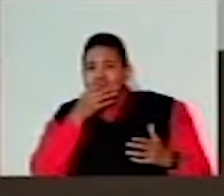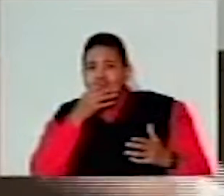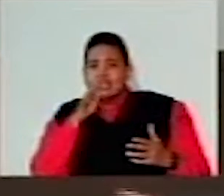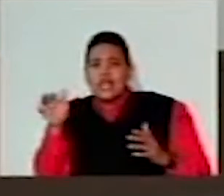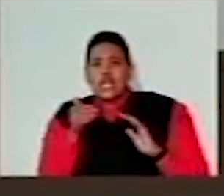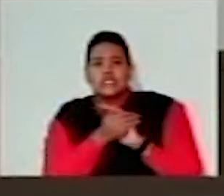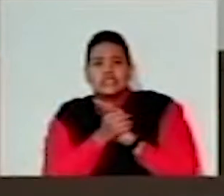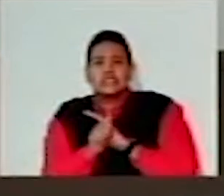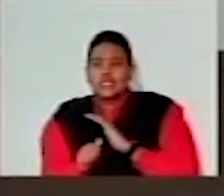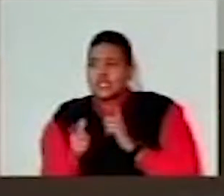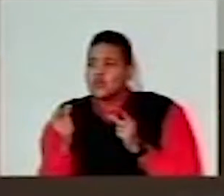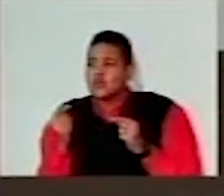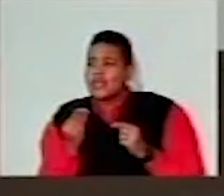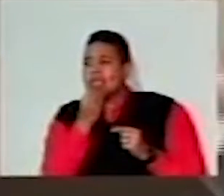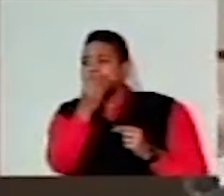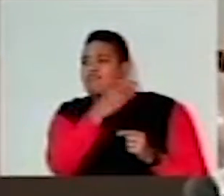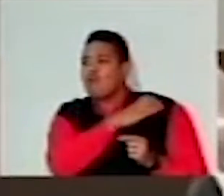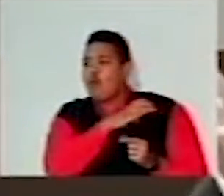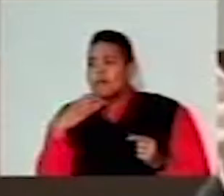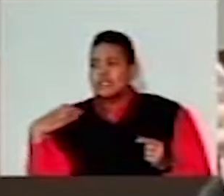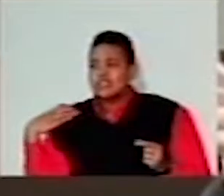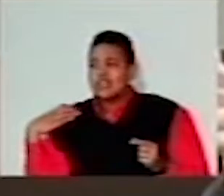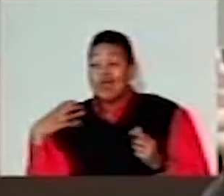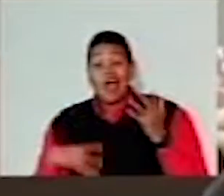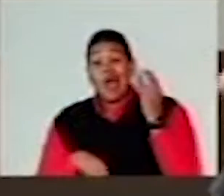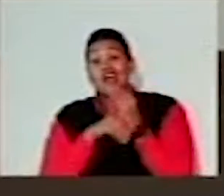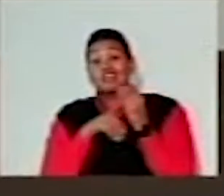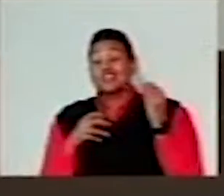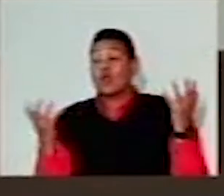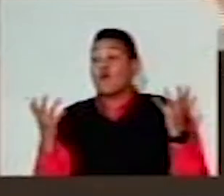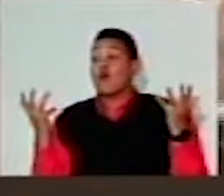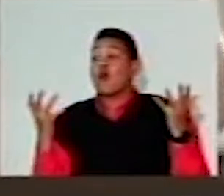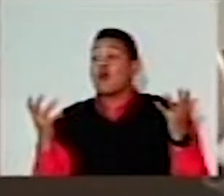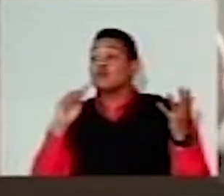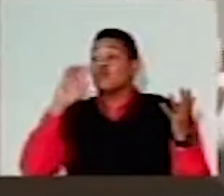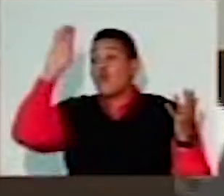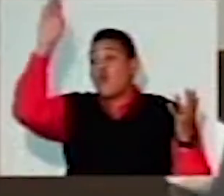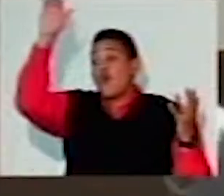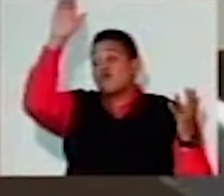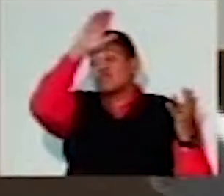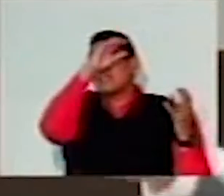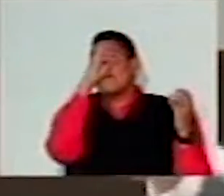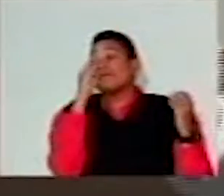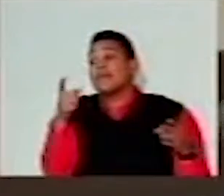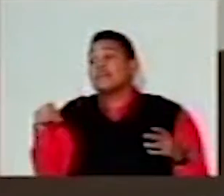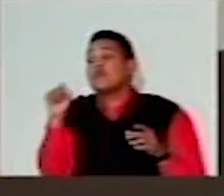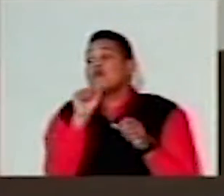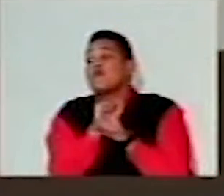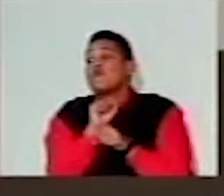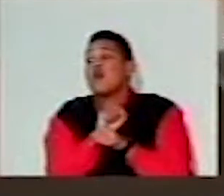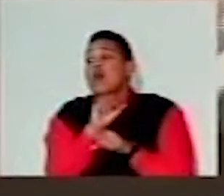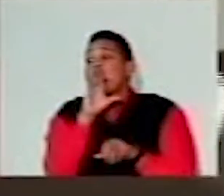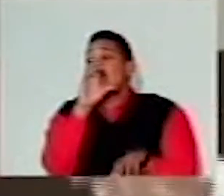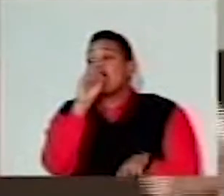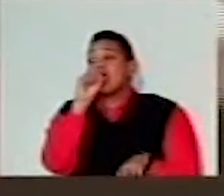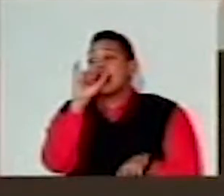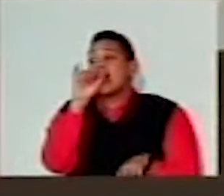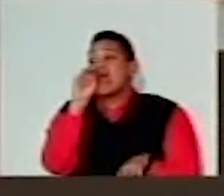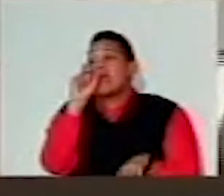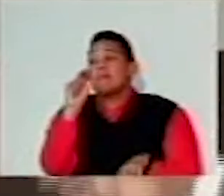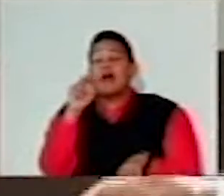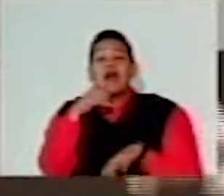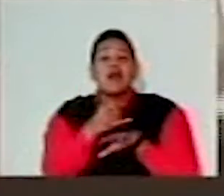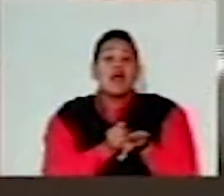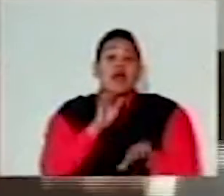to commissions, and also, Mr. Speaker, to overseas. Many of them are working in the Cayman Islands,